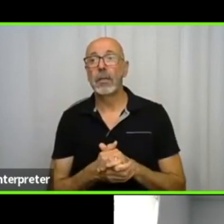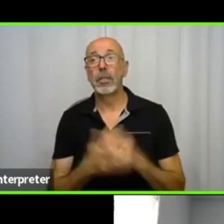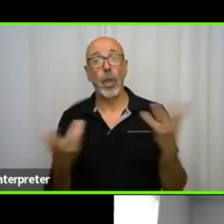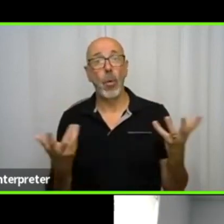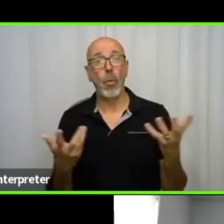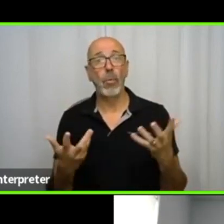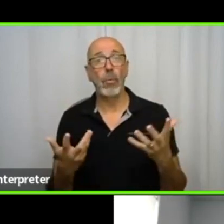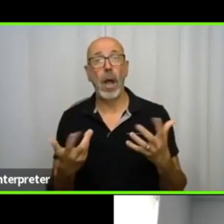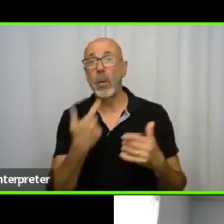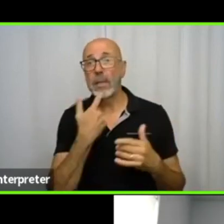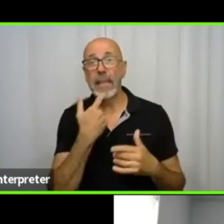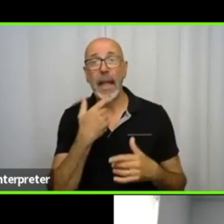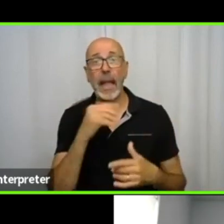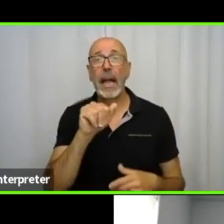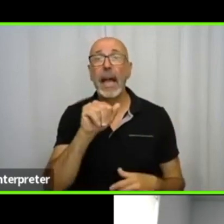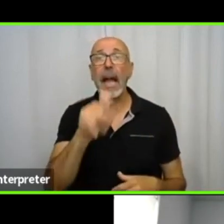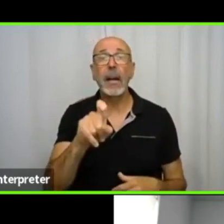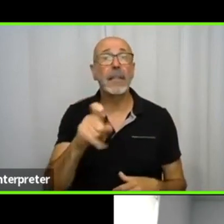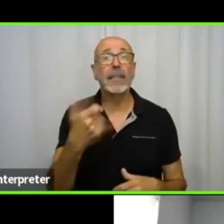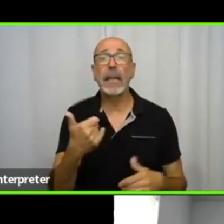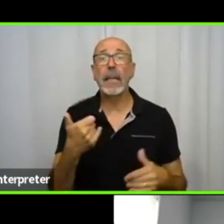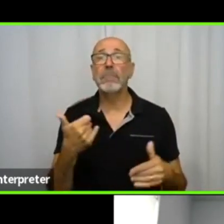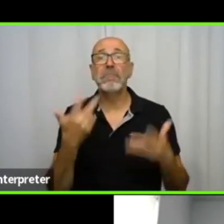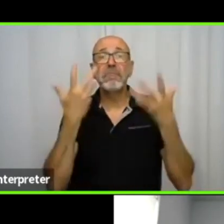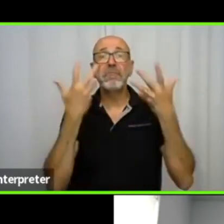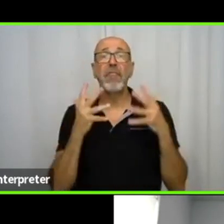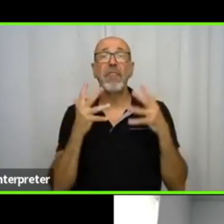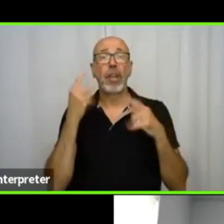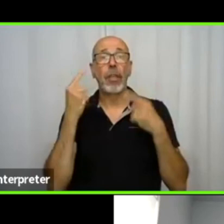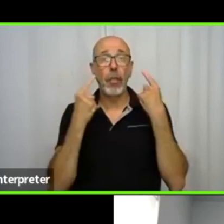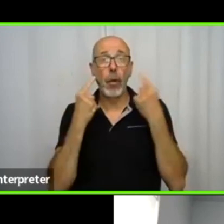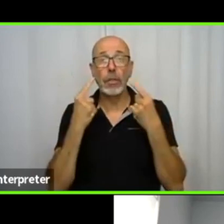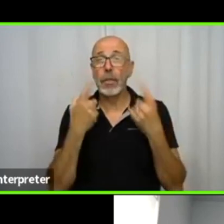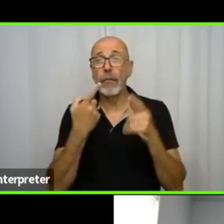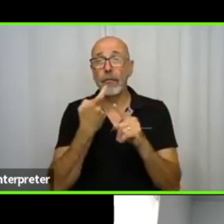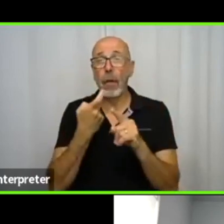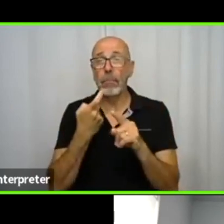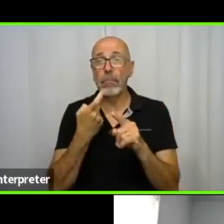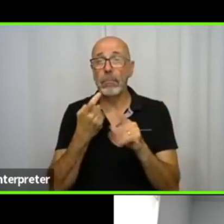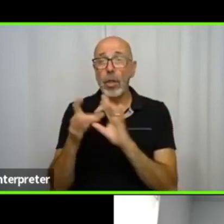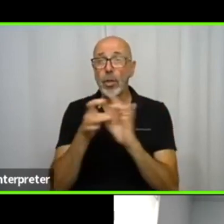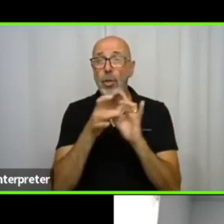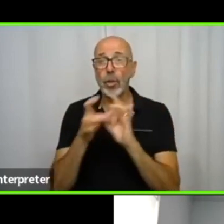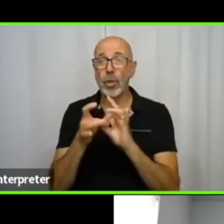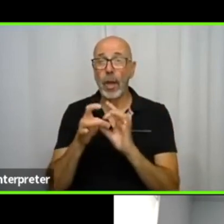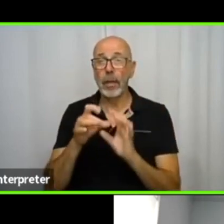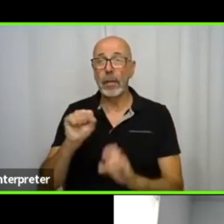So I would say, I guess, Alex, any closing thoughts on behalf of United Spinal?